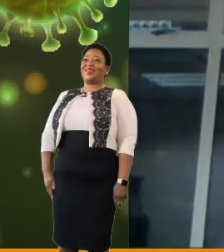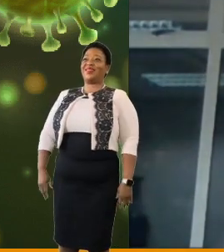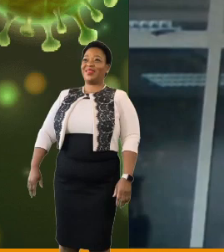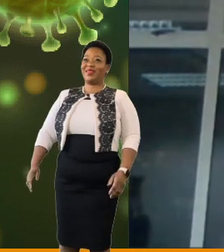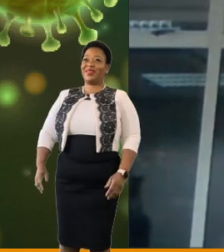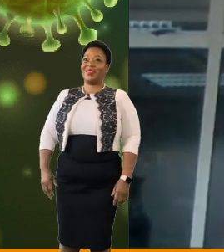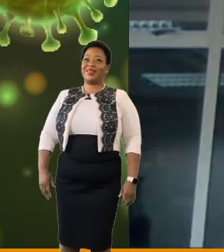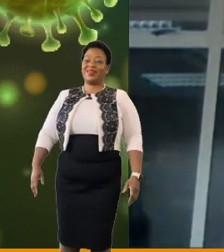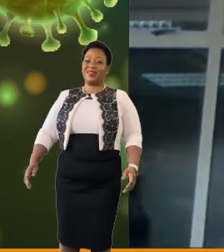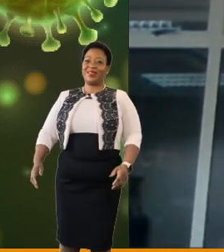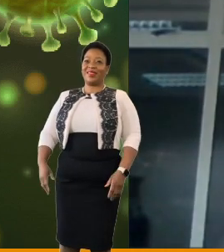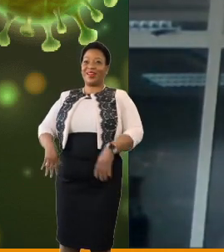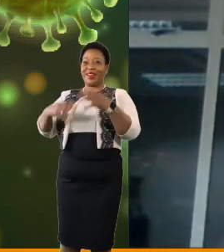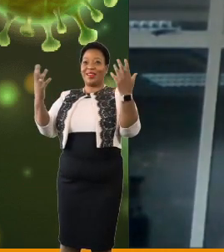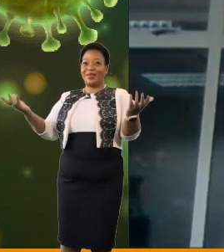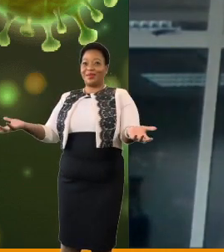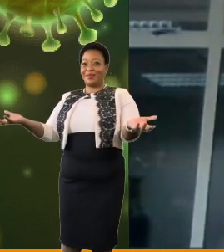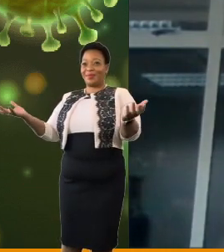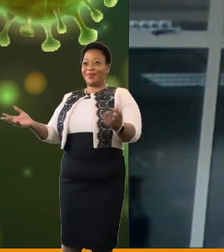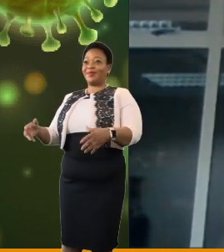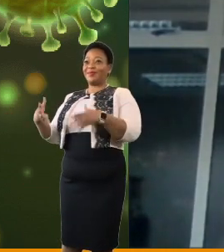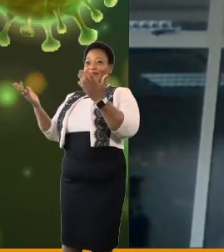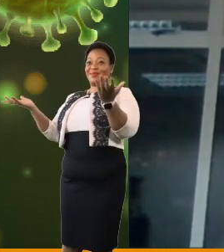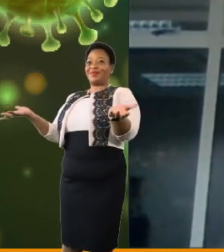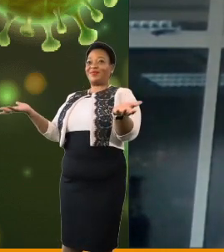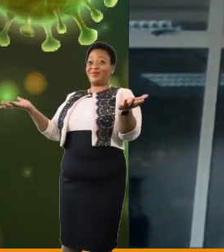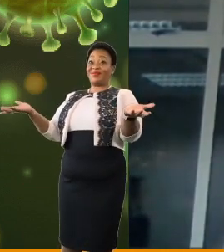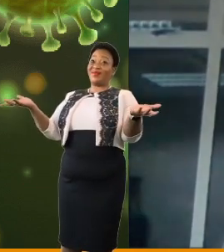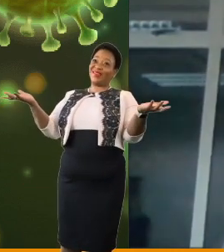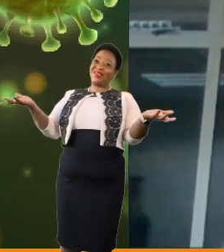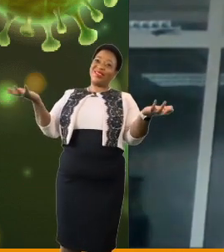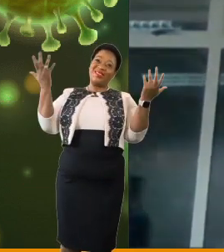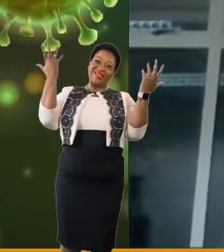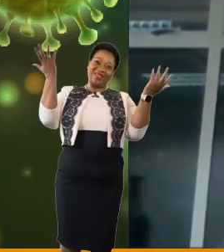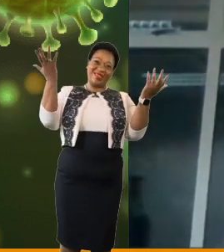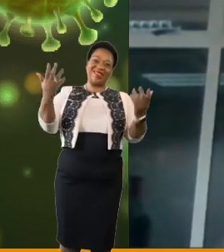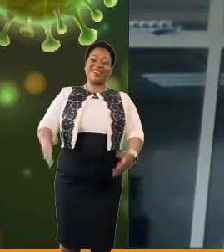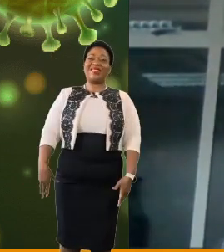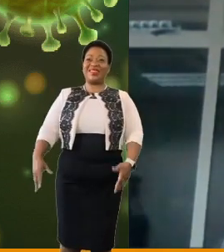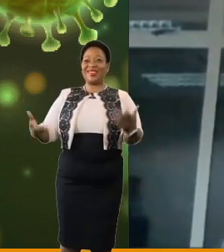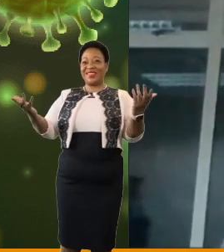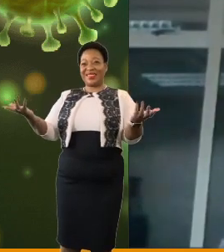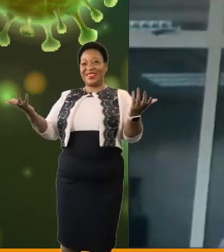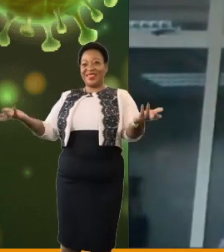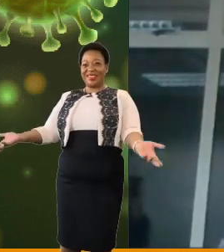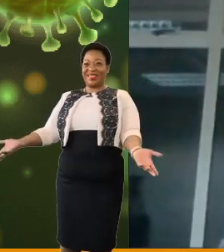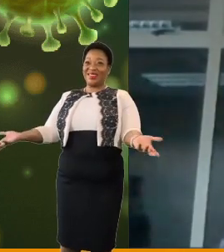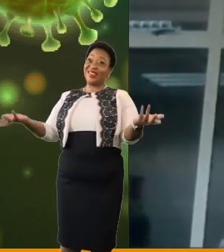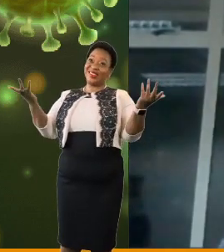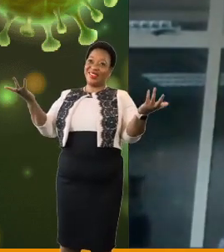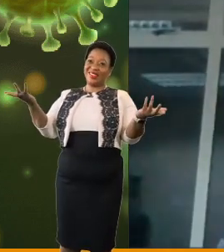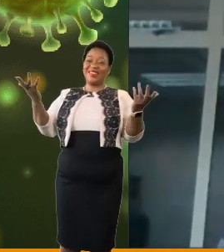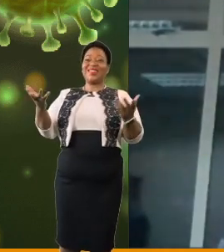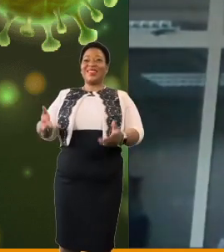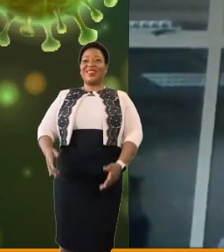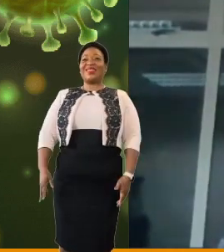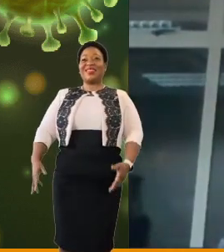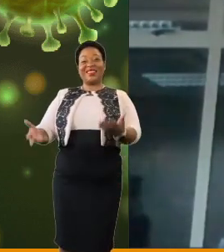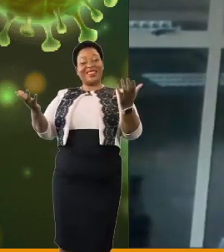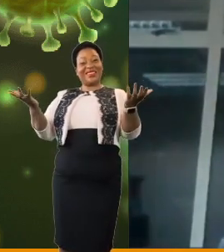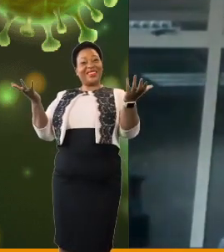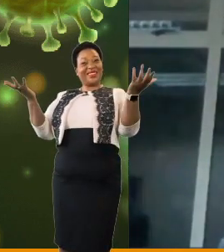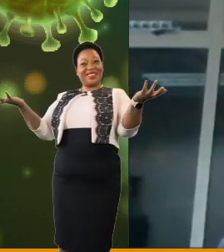the IDP as well as any other project. One of the other areas could be water, for example, access to